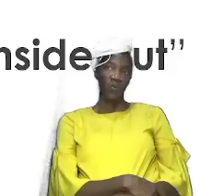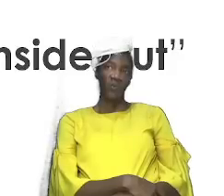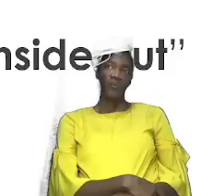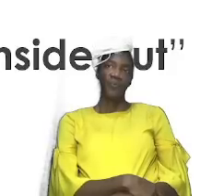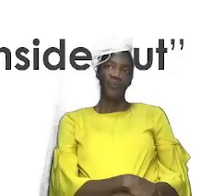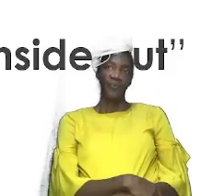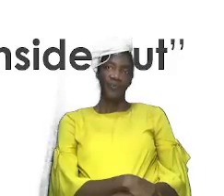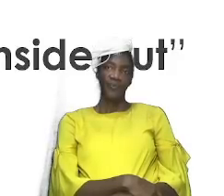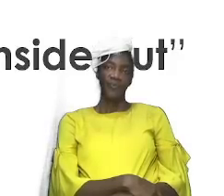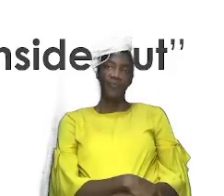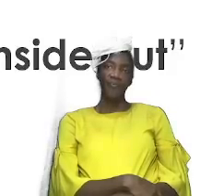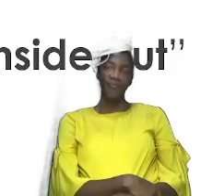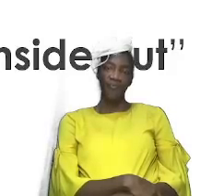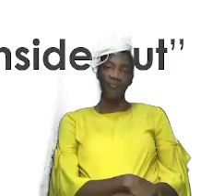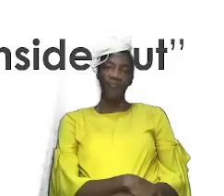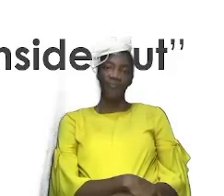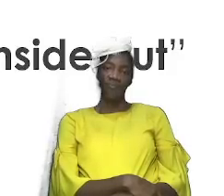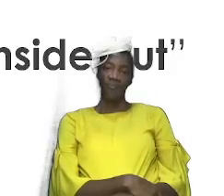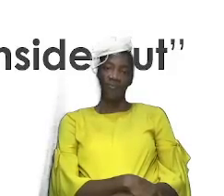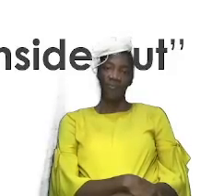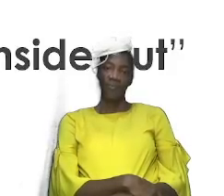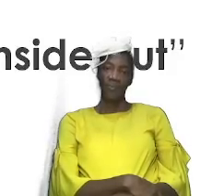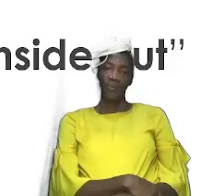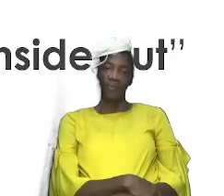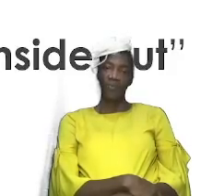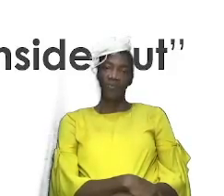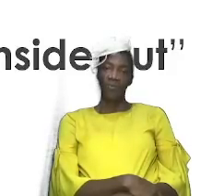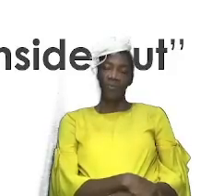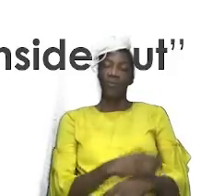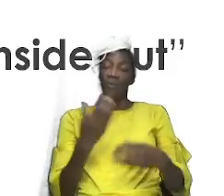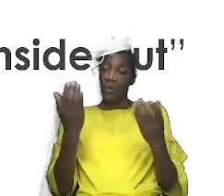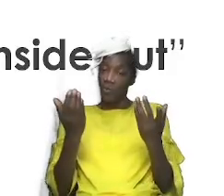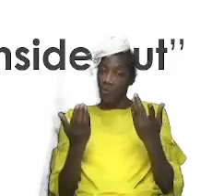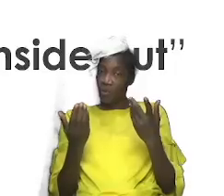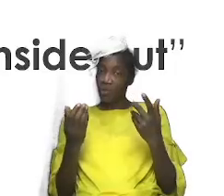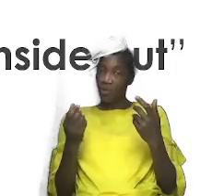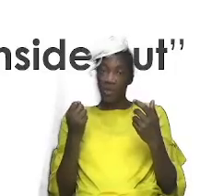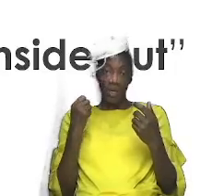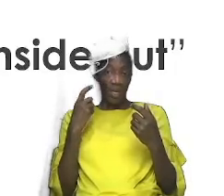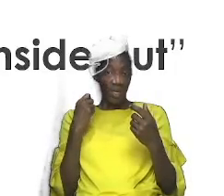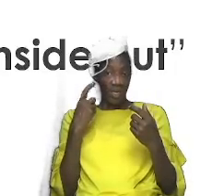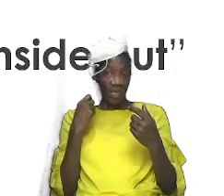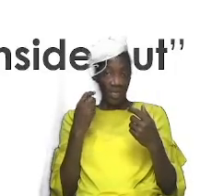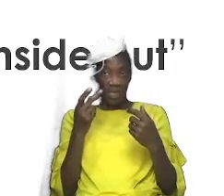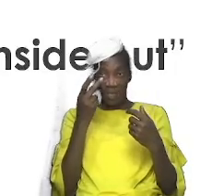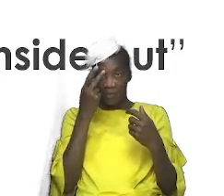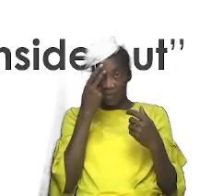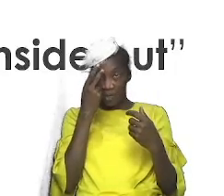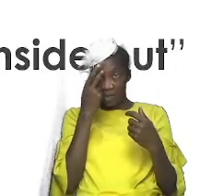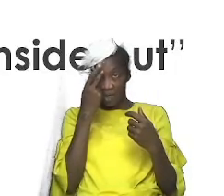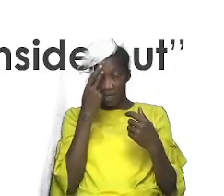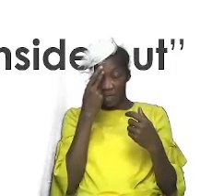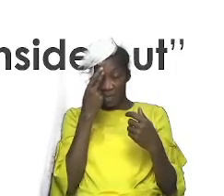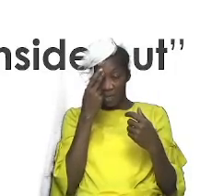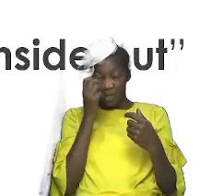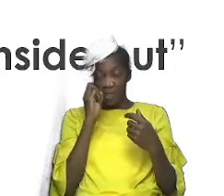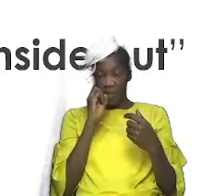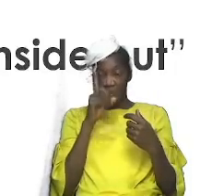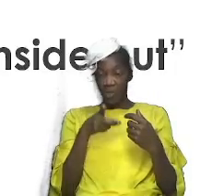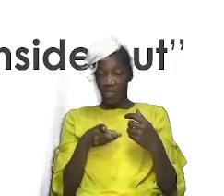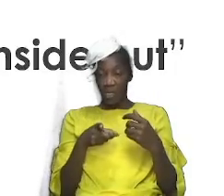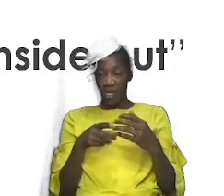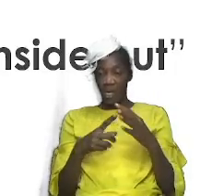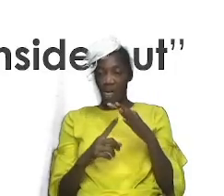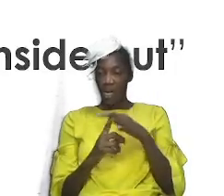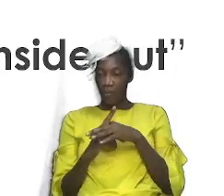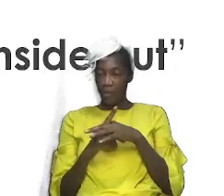week. And I'm just expanding on it now, saints of God. Paul used the phrase, we shall appear at